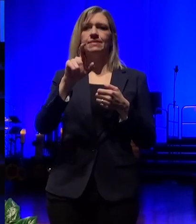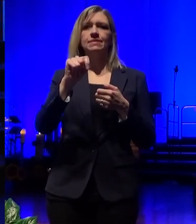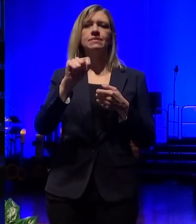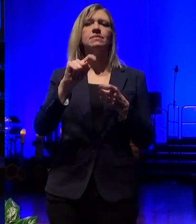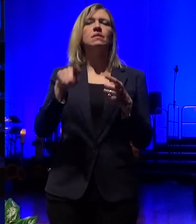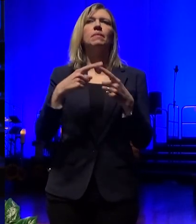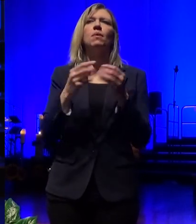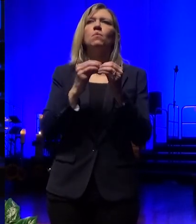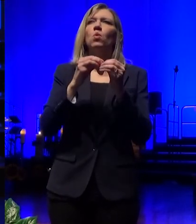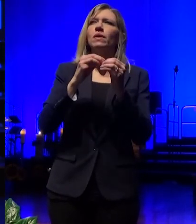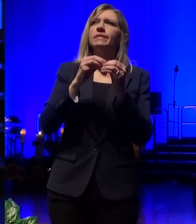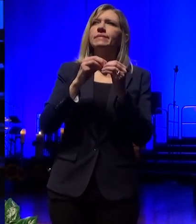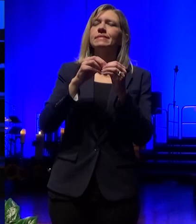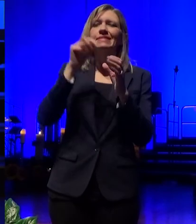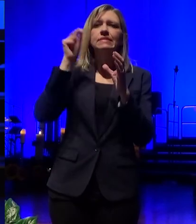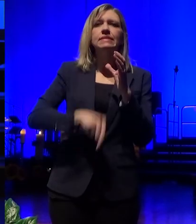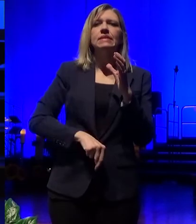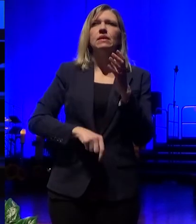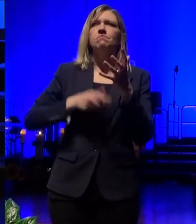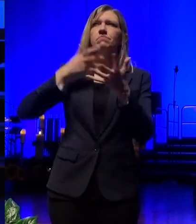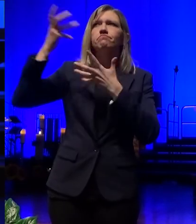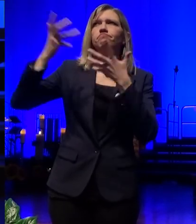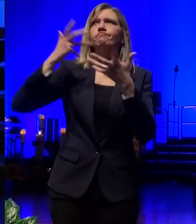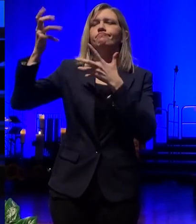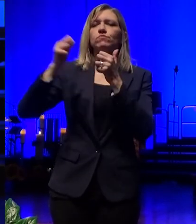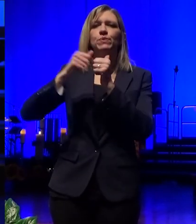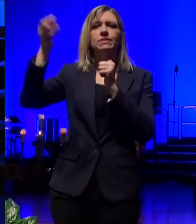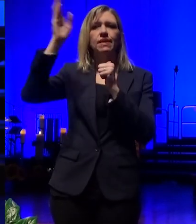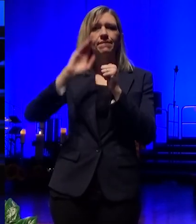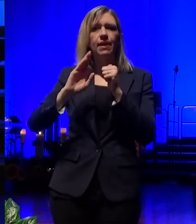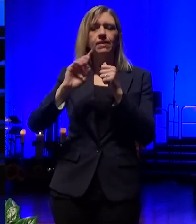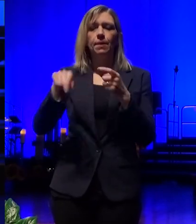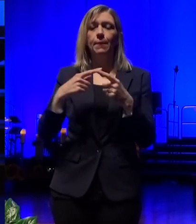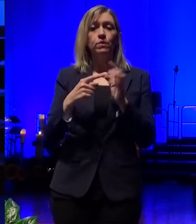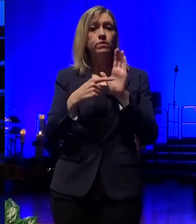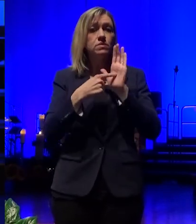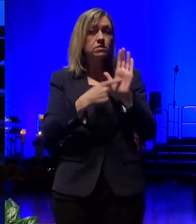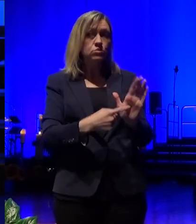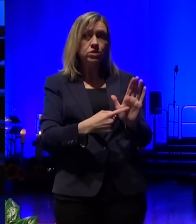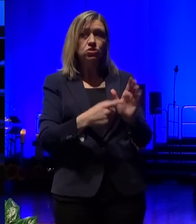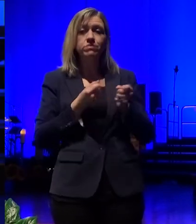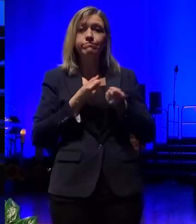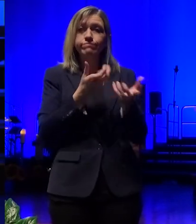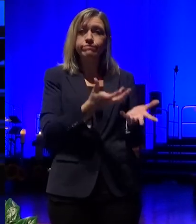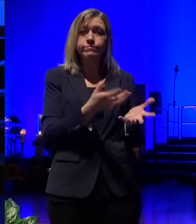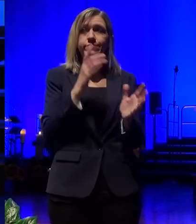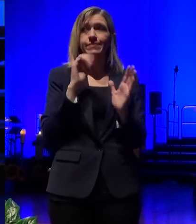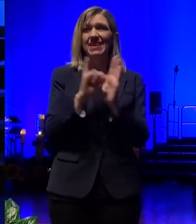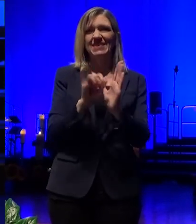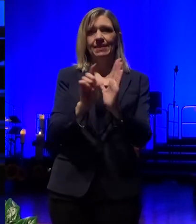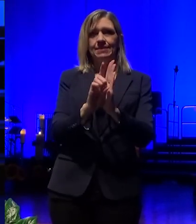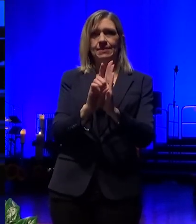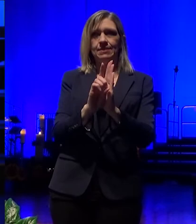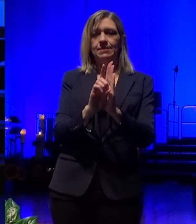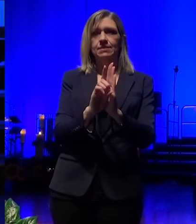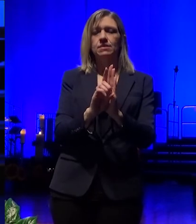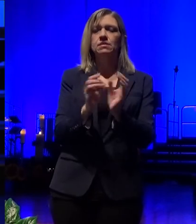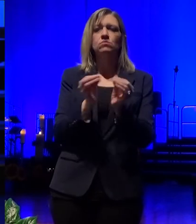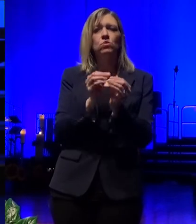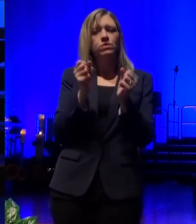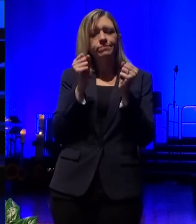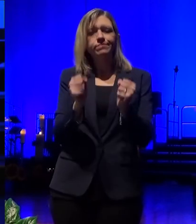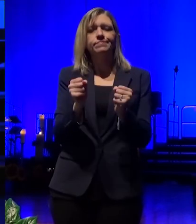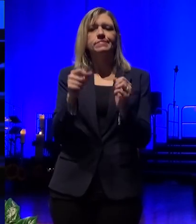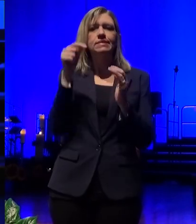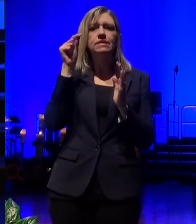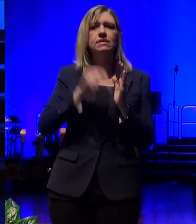divine. Embodiment is about expression and identity. It's a deeper awareness of